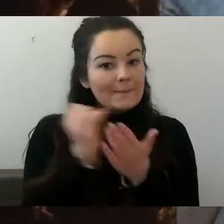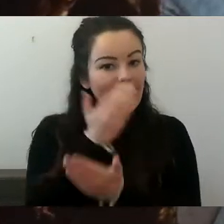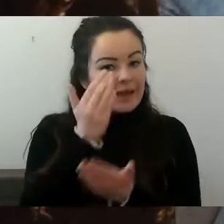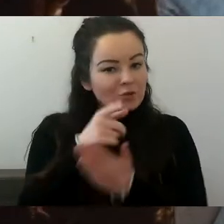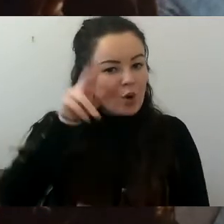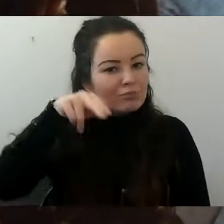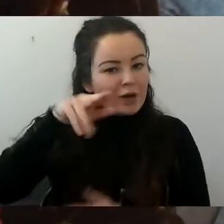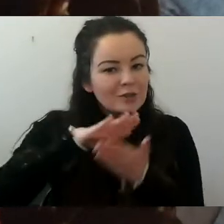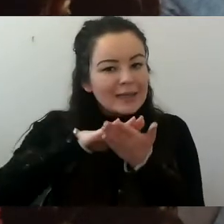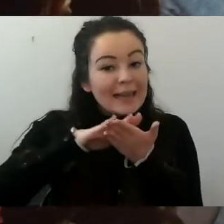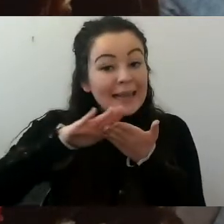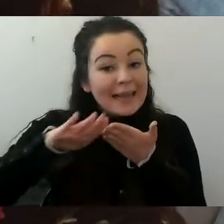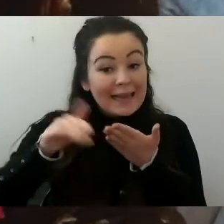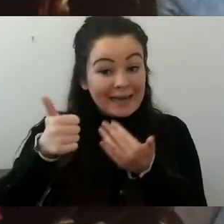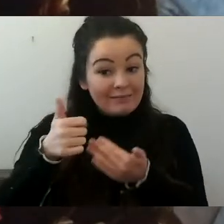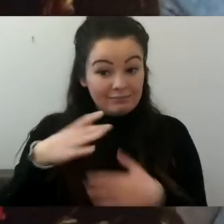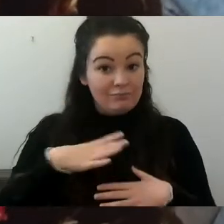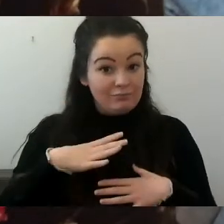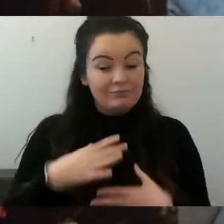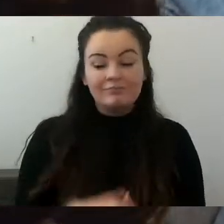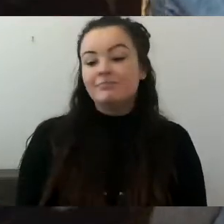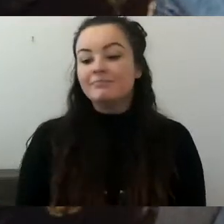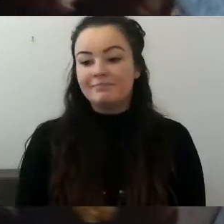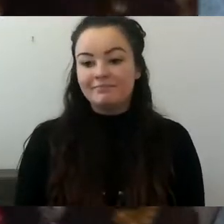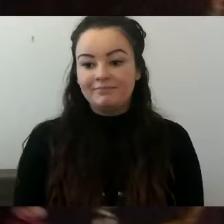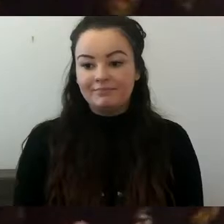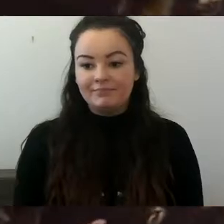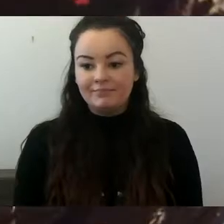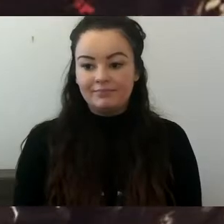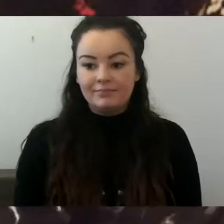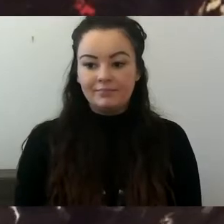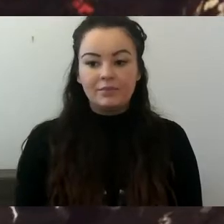I'm going to clean my brush.